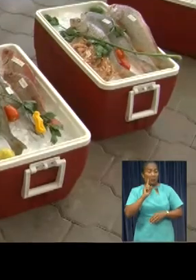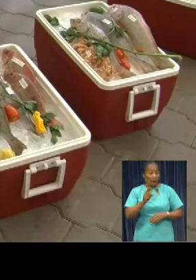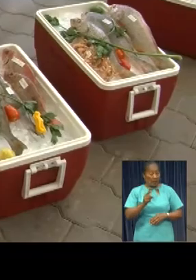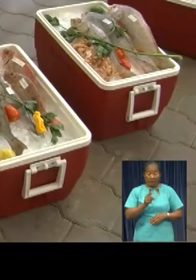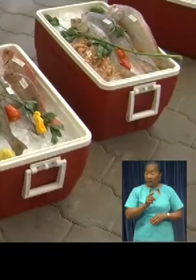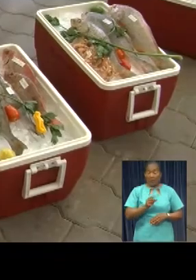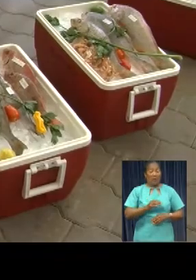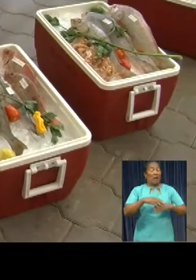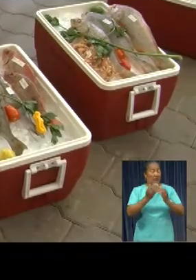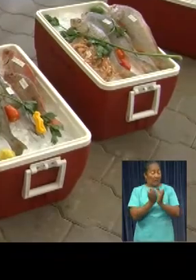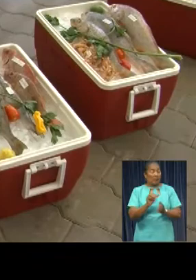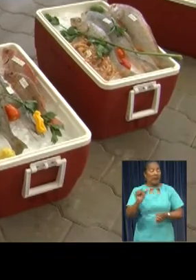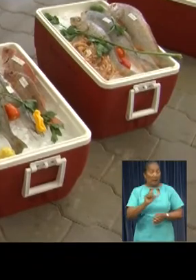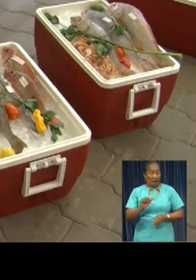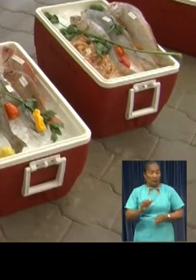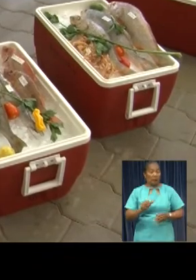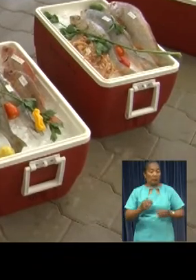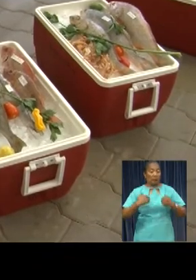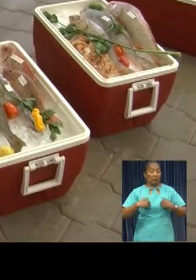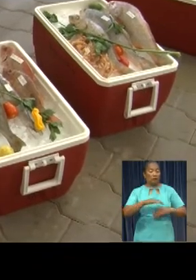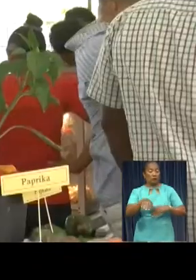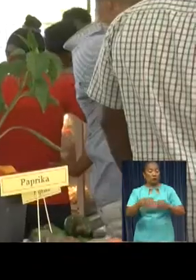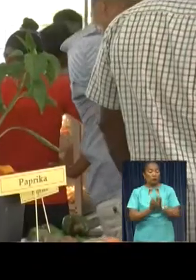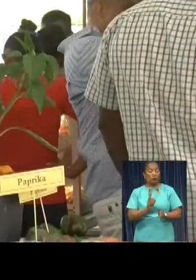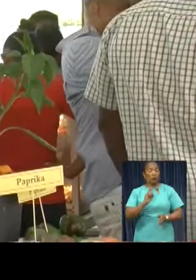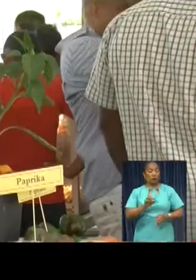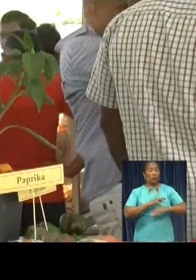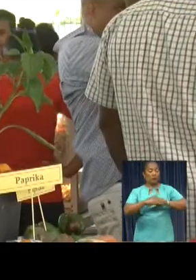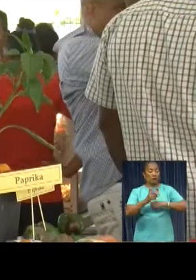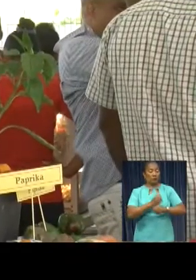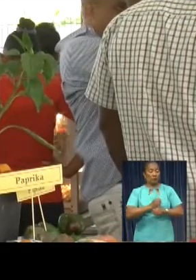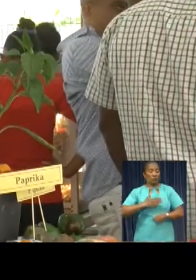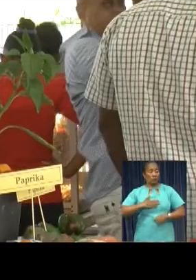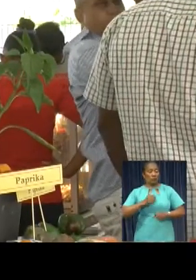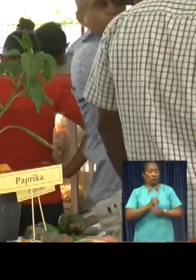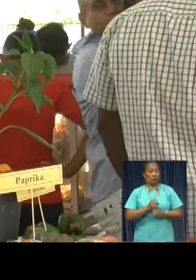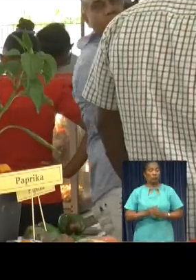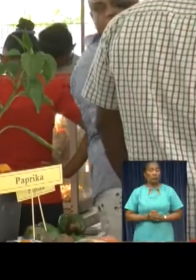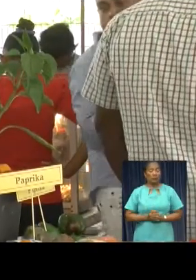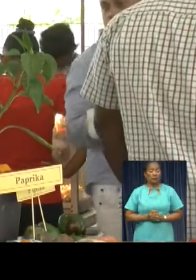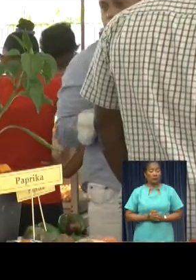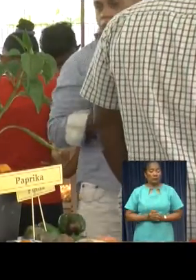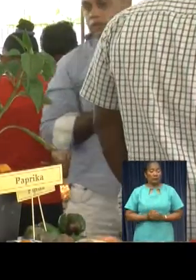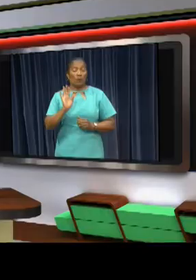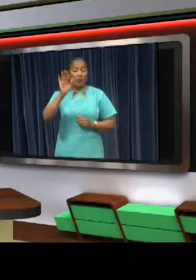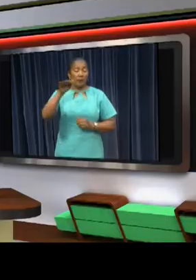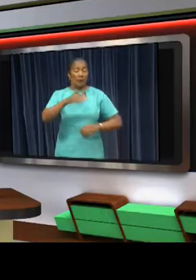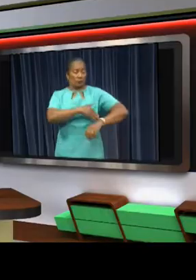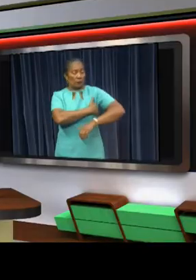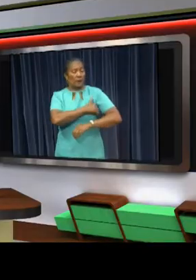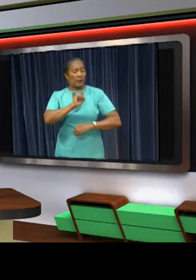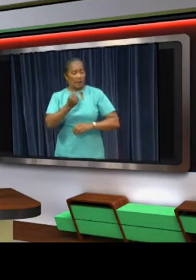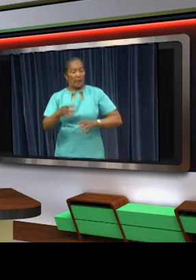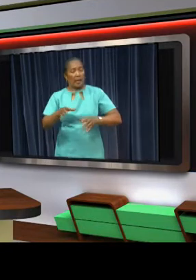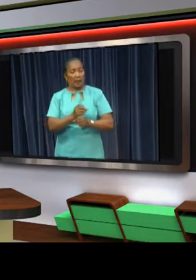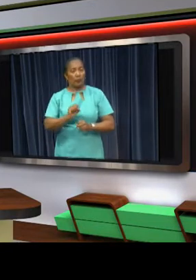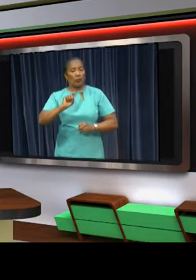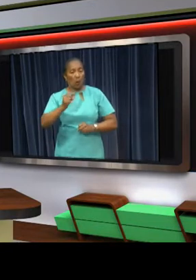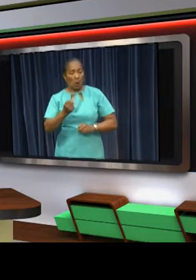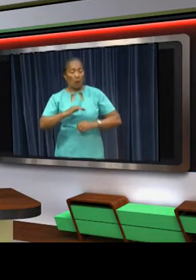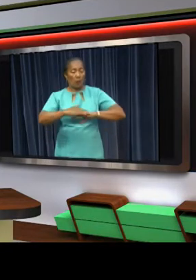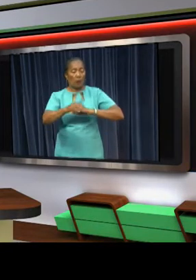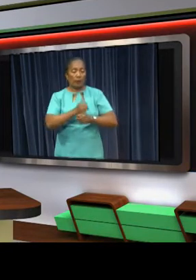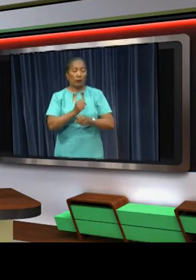the policymakers must address the issue. He thinks agriculture in Suriname is still seen as a means